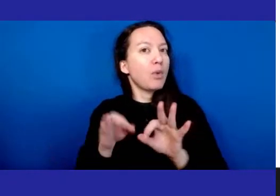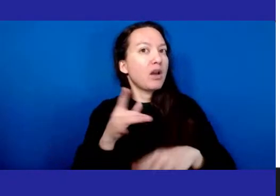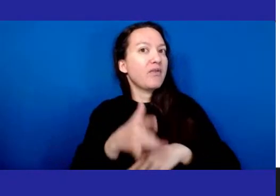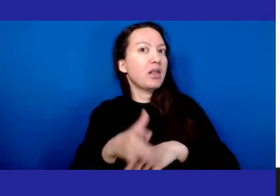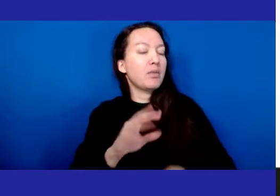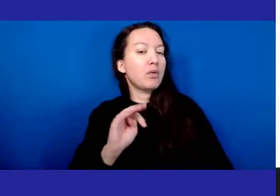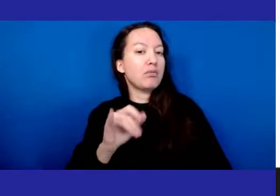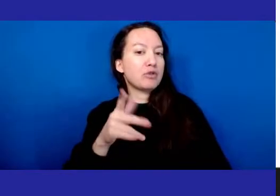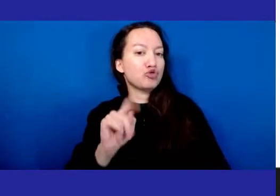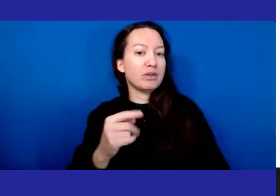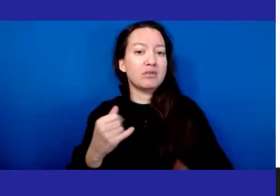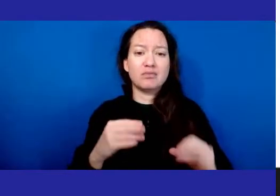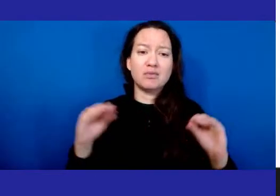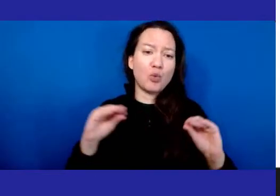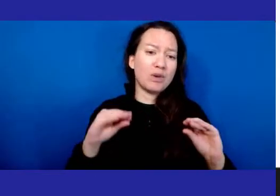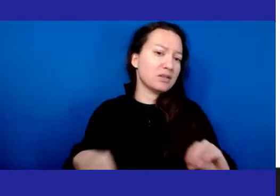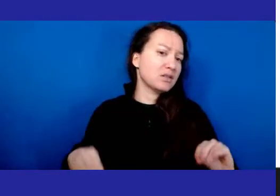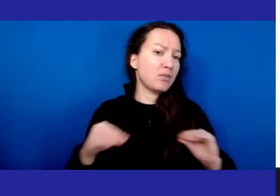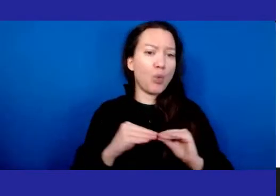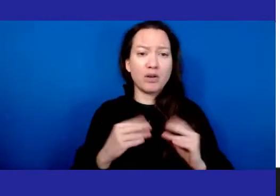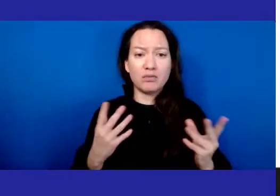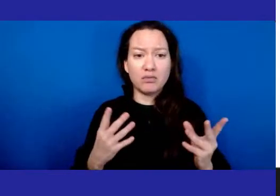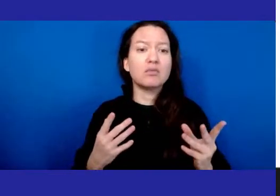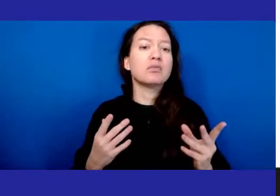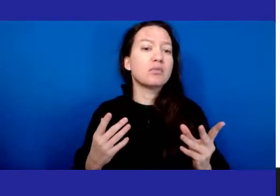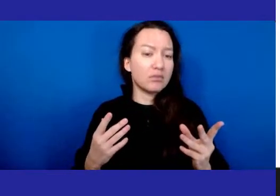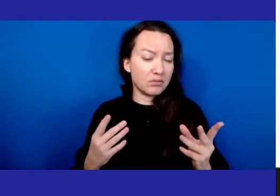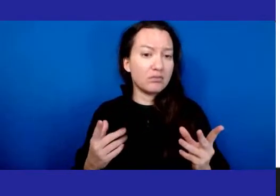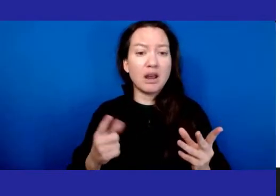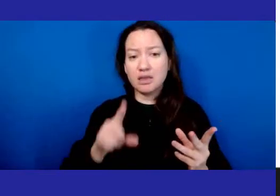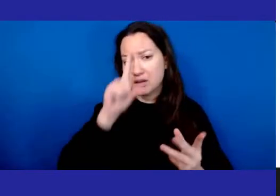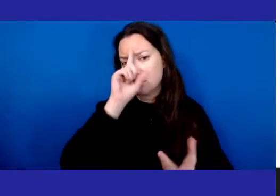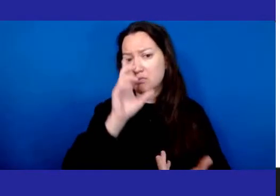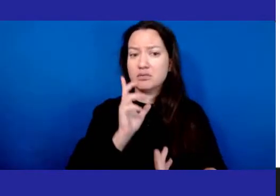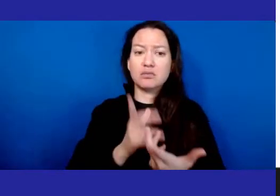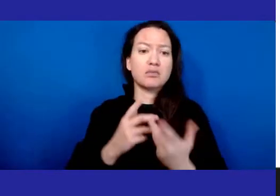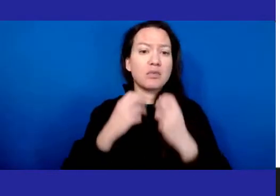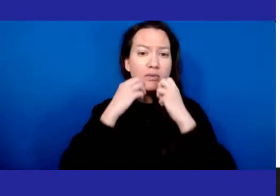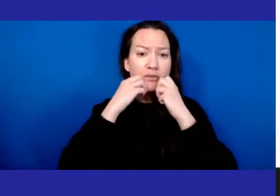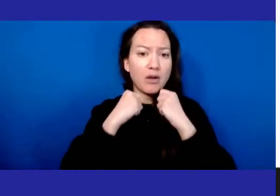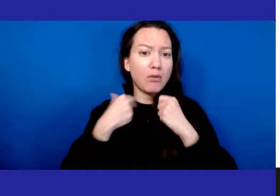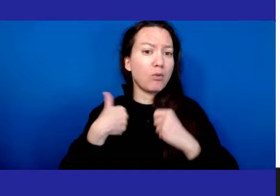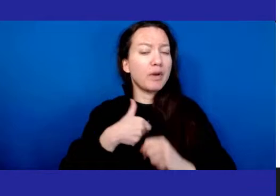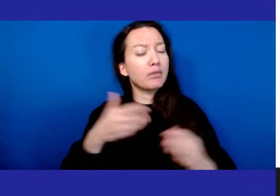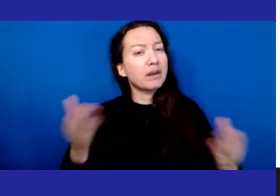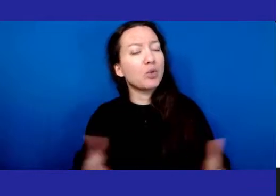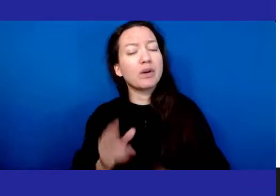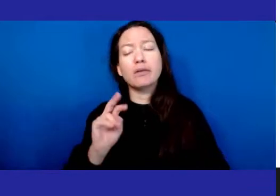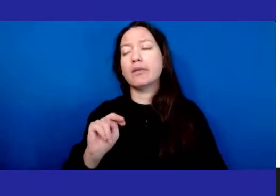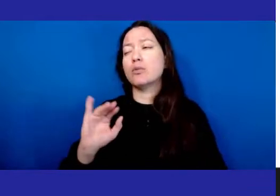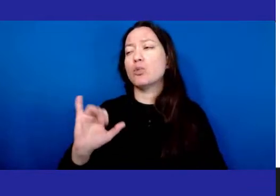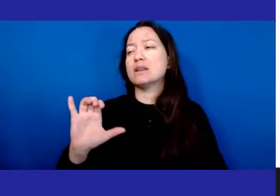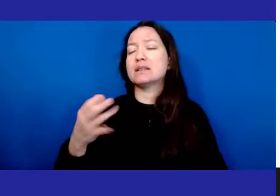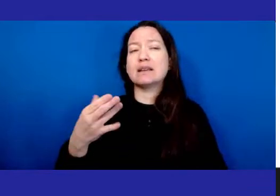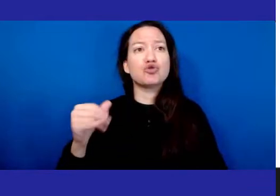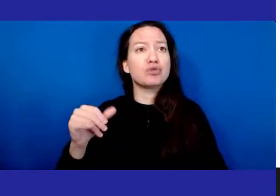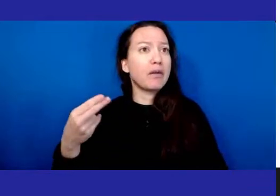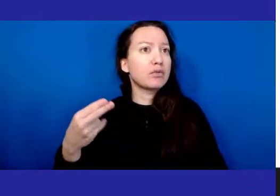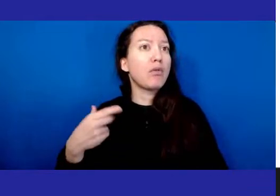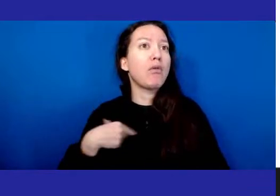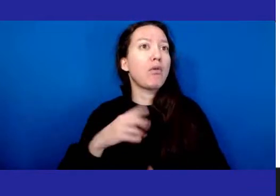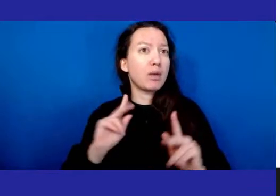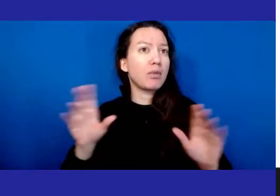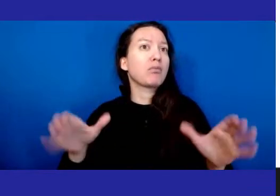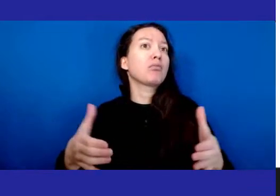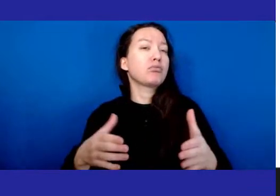There's nobody that has more of us than us, and I think this speaks to our values and what we do here at New York City Health and Hospitals, and how we've gotten our population to be